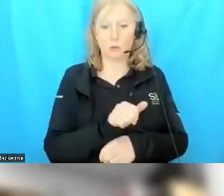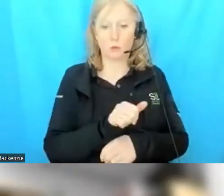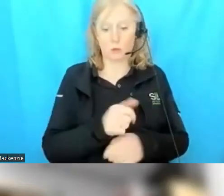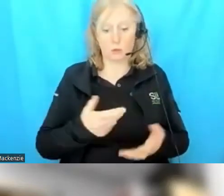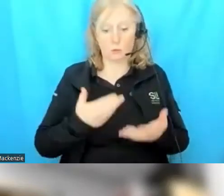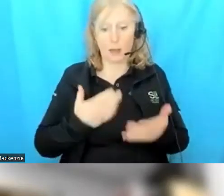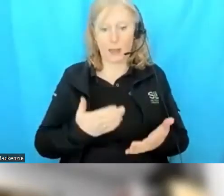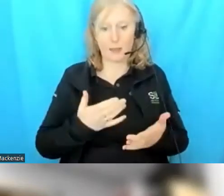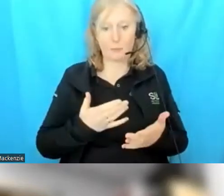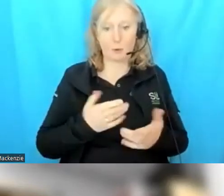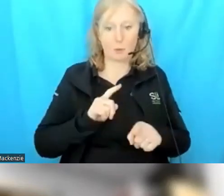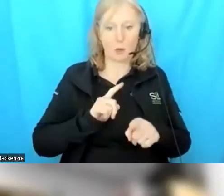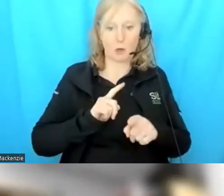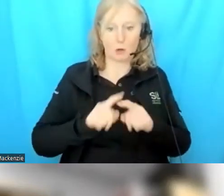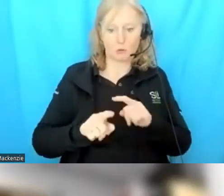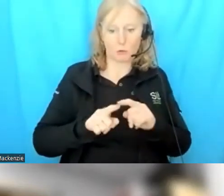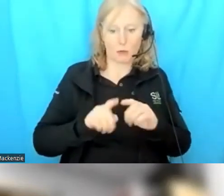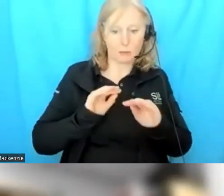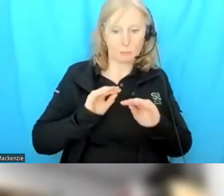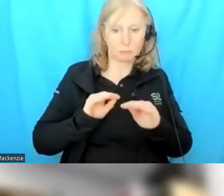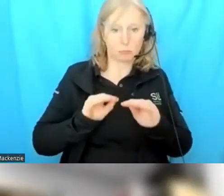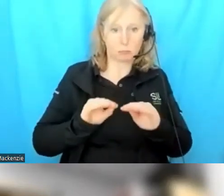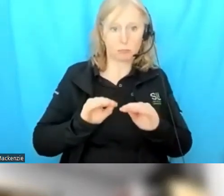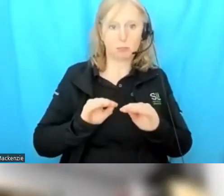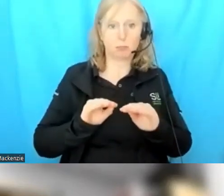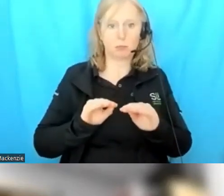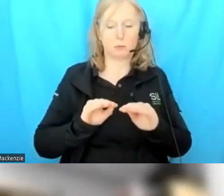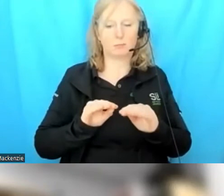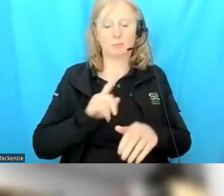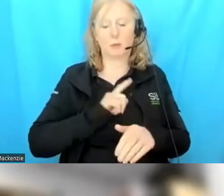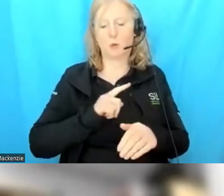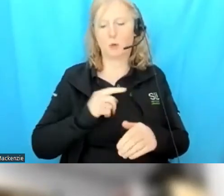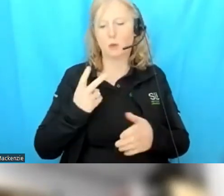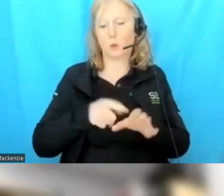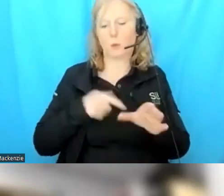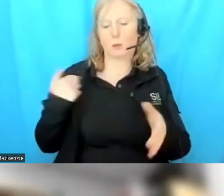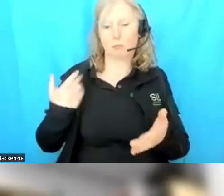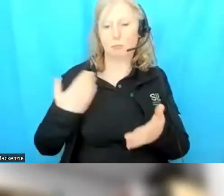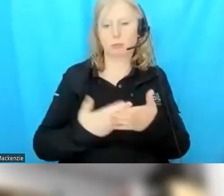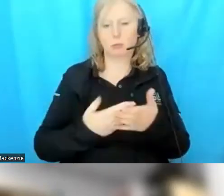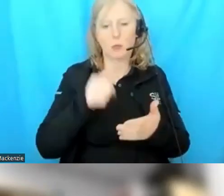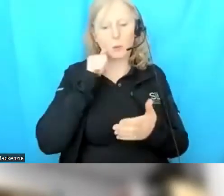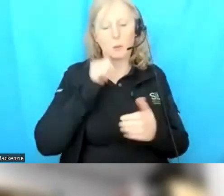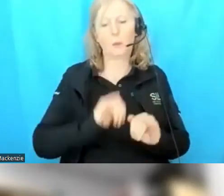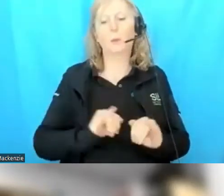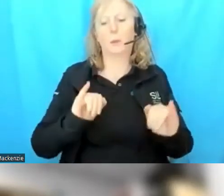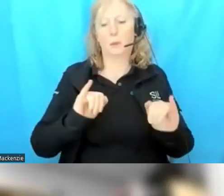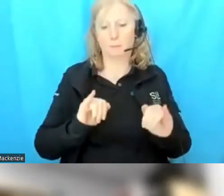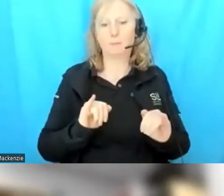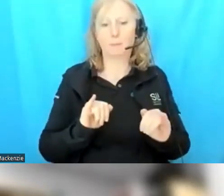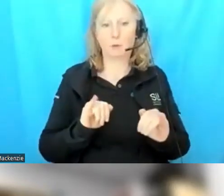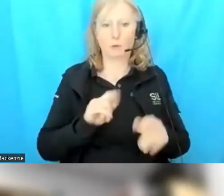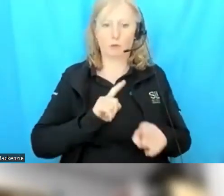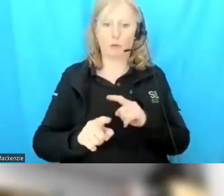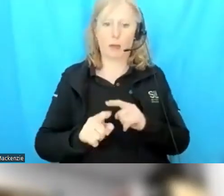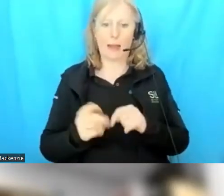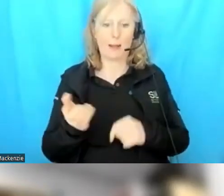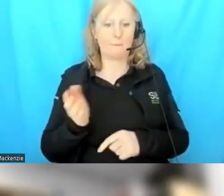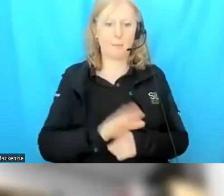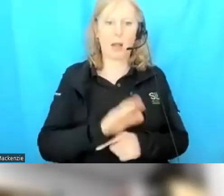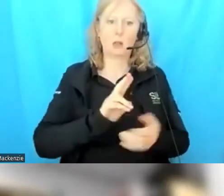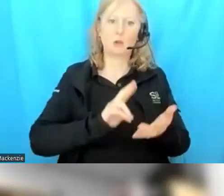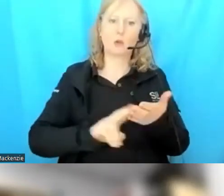bit of a de-escalation from the horrendous couple of years that we've had now. Getting back to normal, getting back to